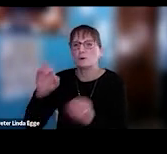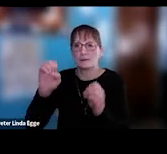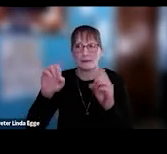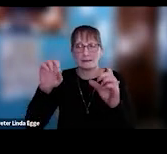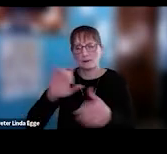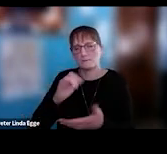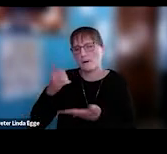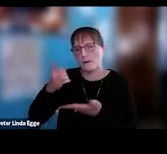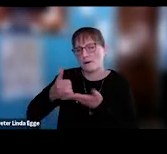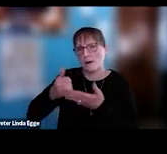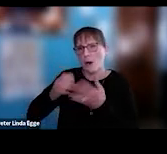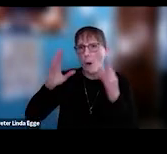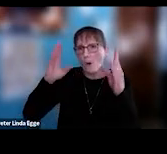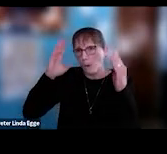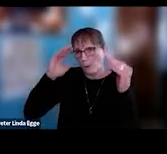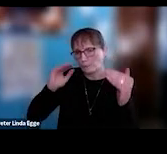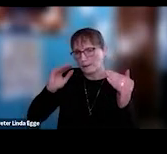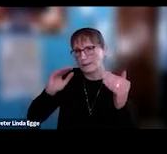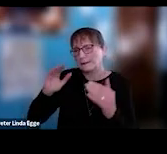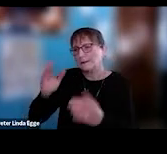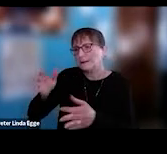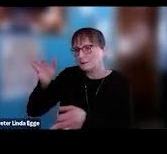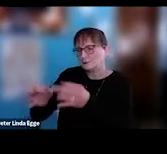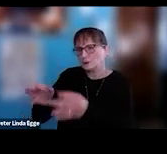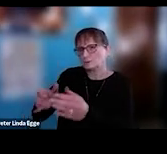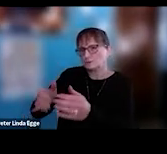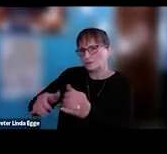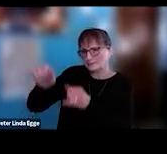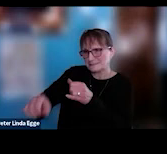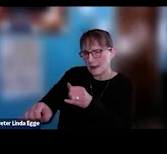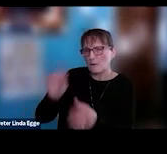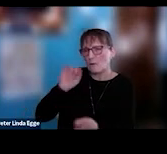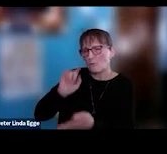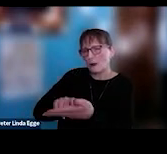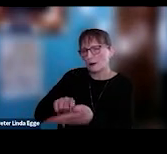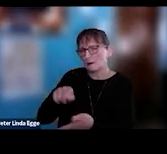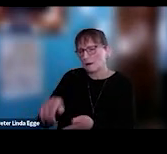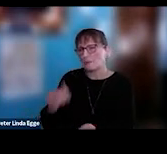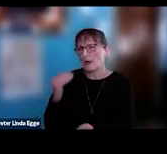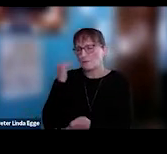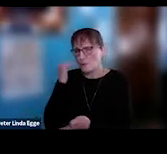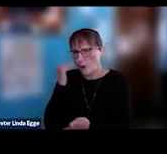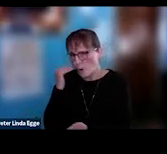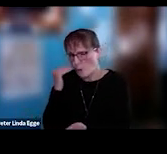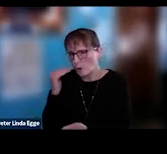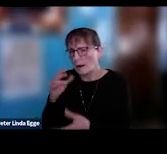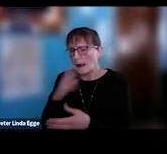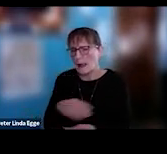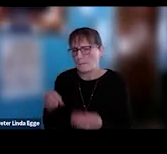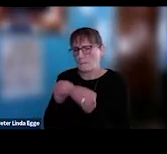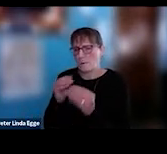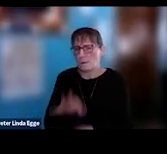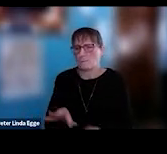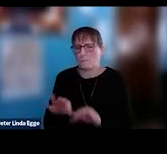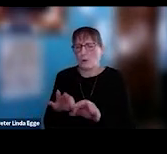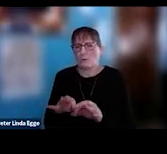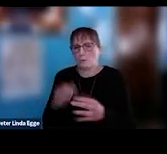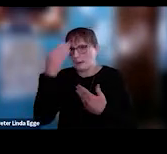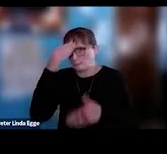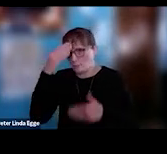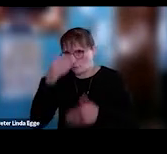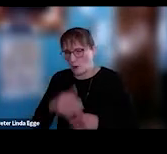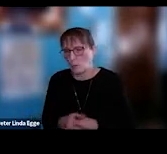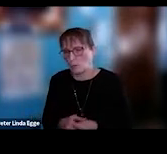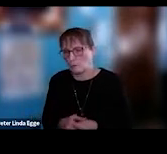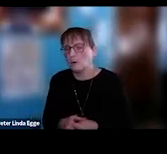allow judges to both stay in their lanes, recognizing what they know and more importantly, what they don't,